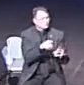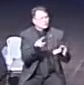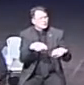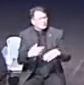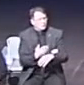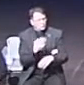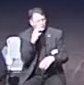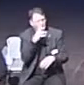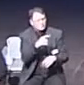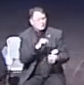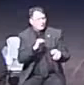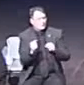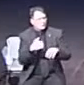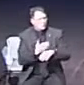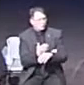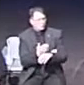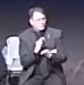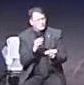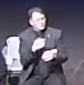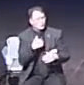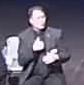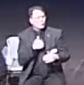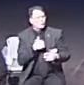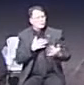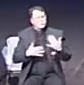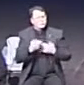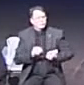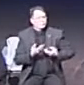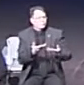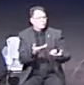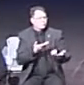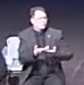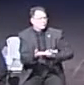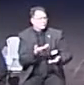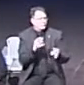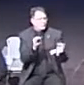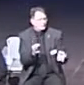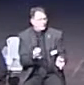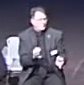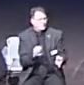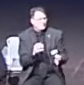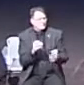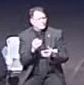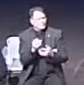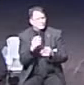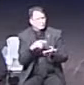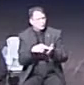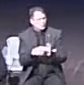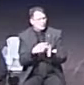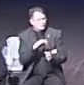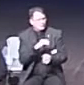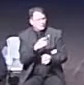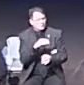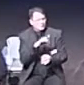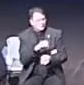and gesture, how those feelings can manifest. The piece was choreographed by Melody